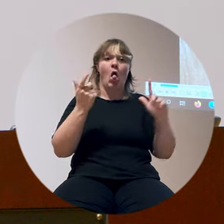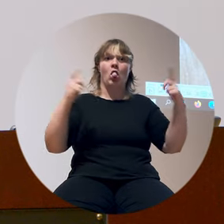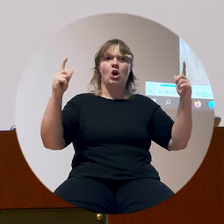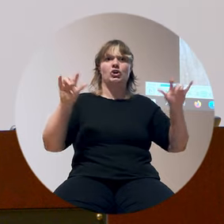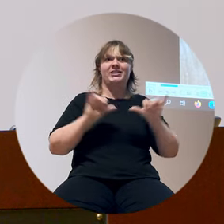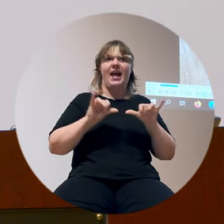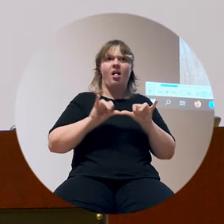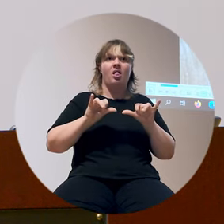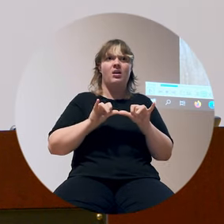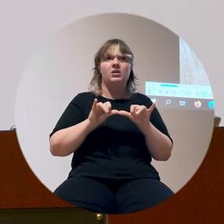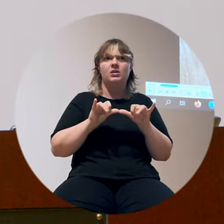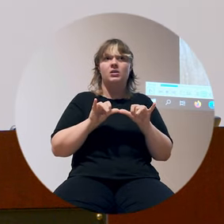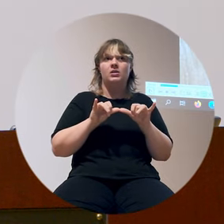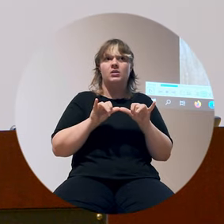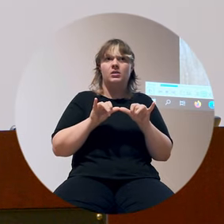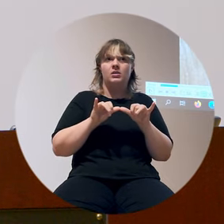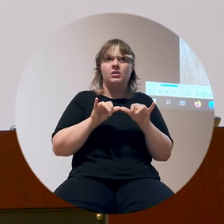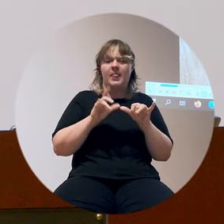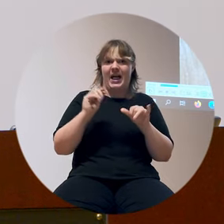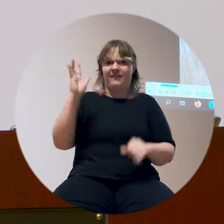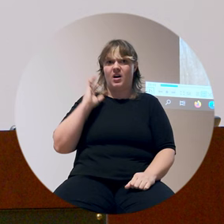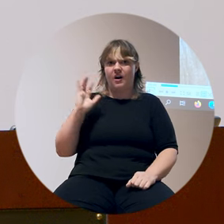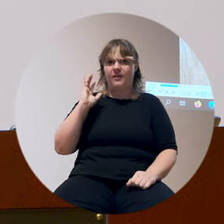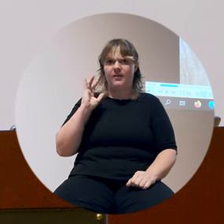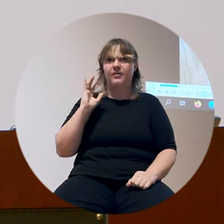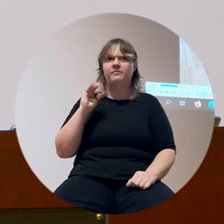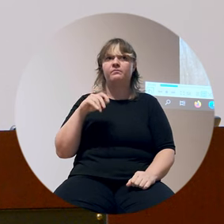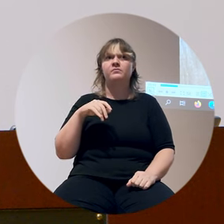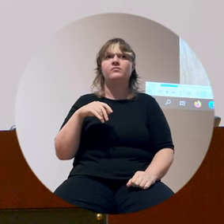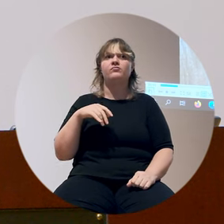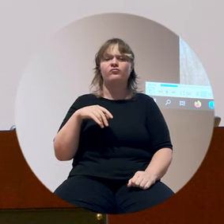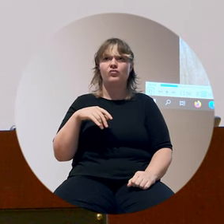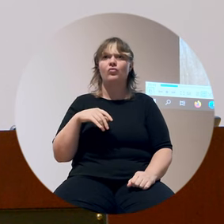scale work that I've have done,